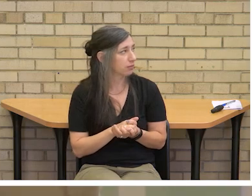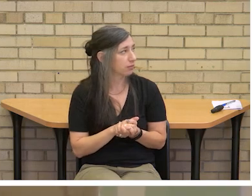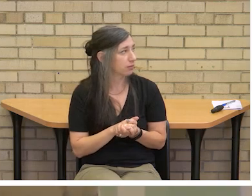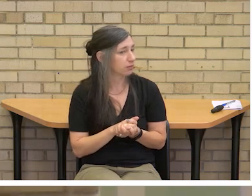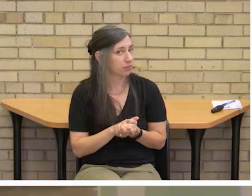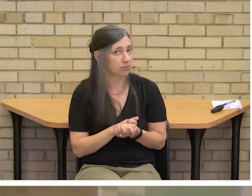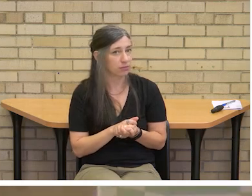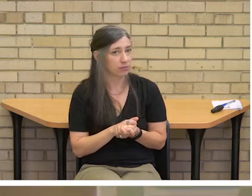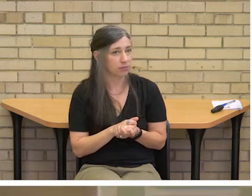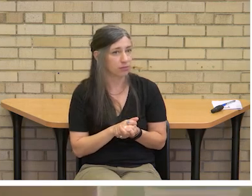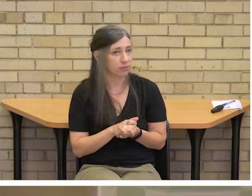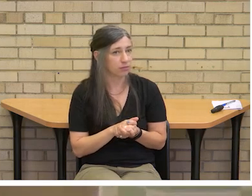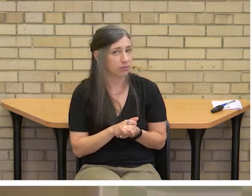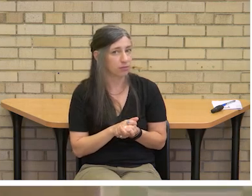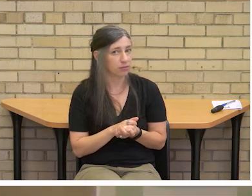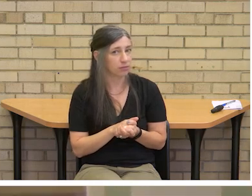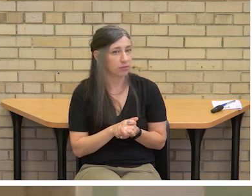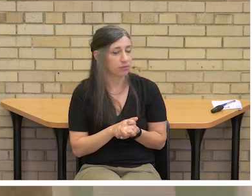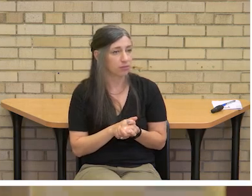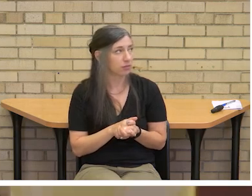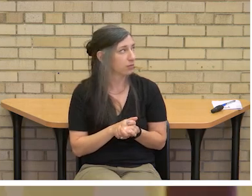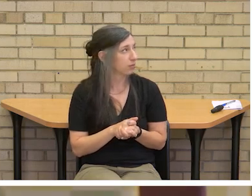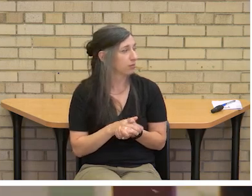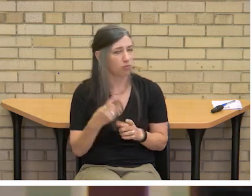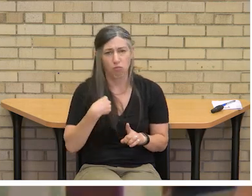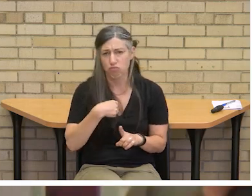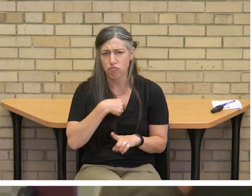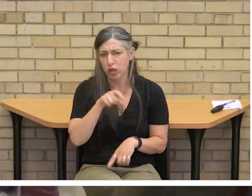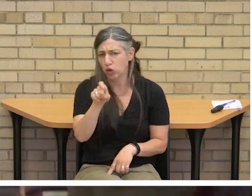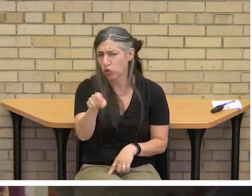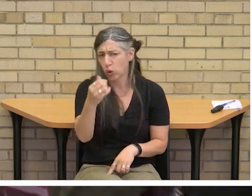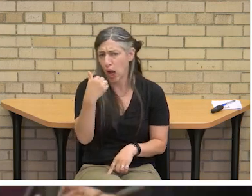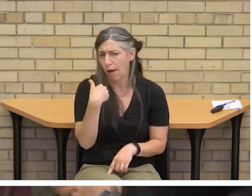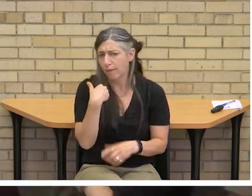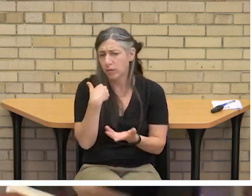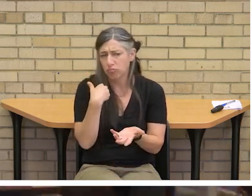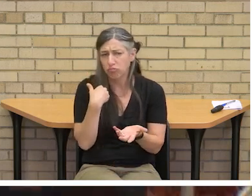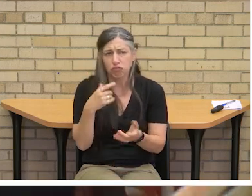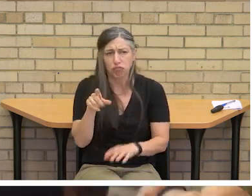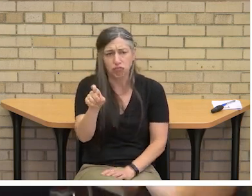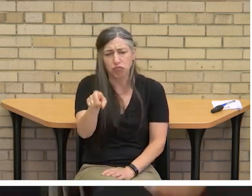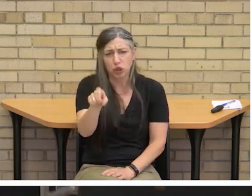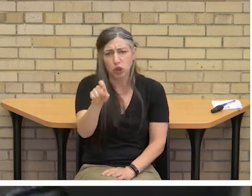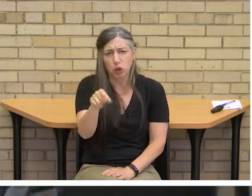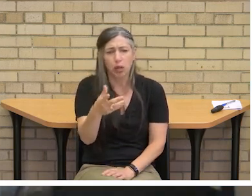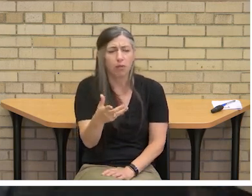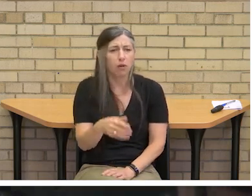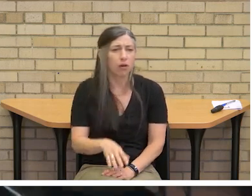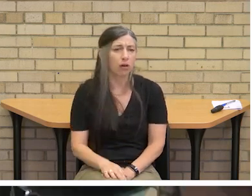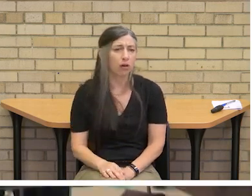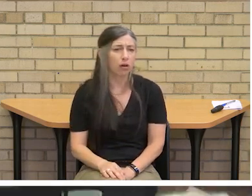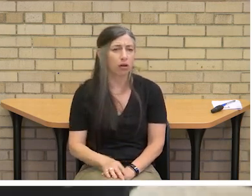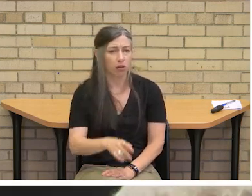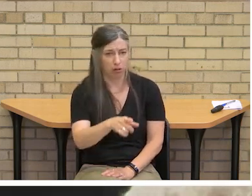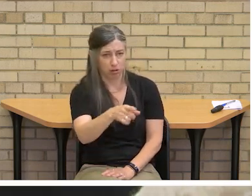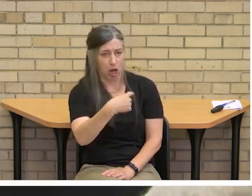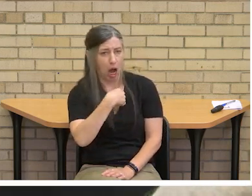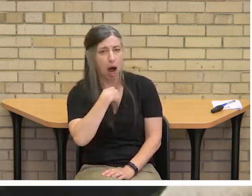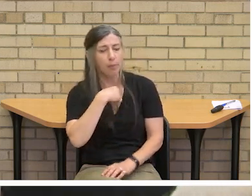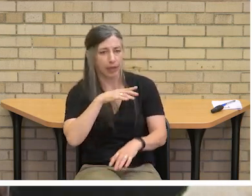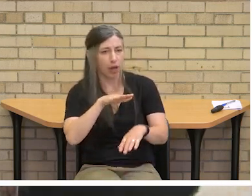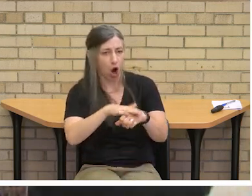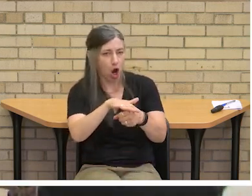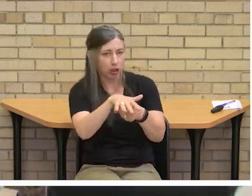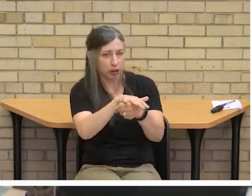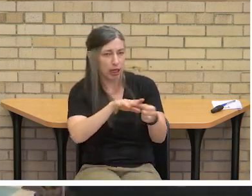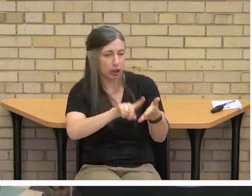Unless you have an answer immediately, but that is something that we should have, and we can make sure we get that published. Pat, I'll be the on-site inspector